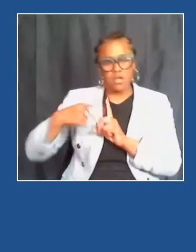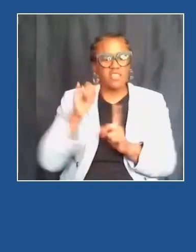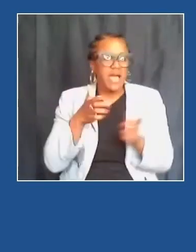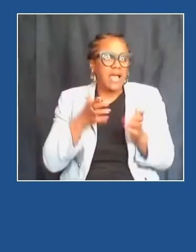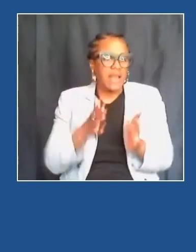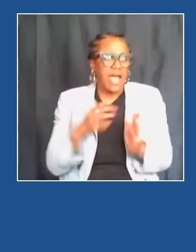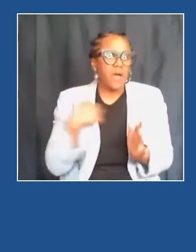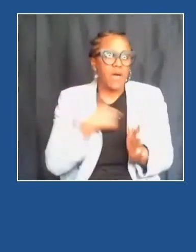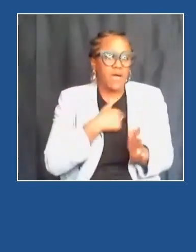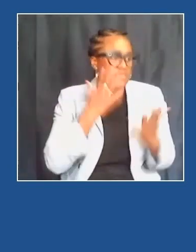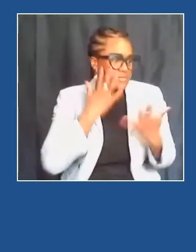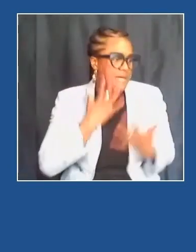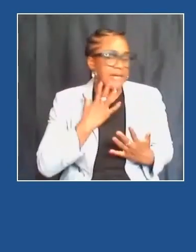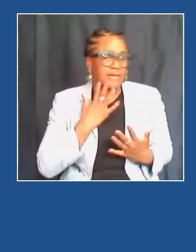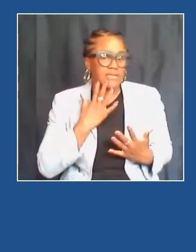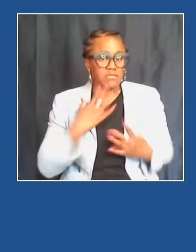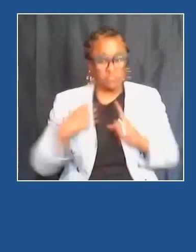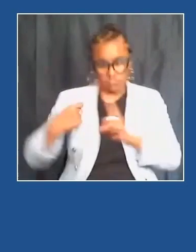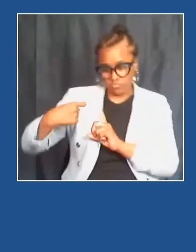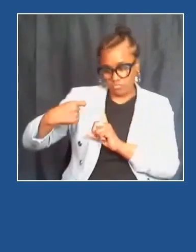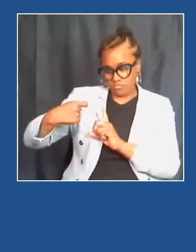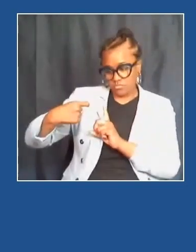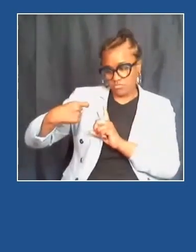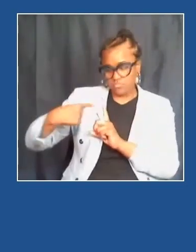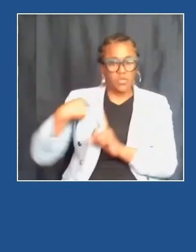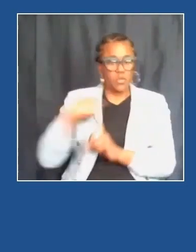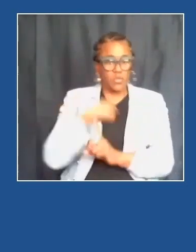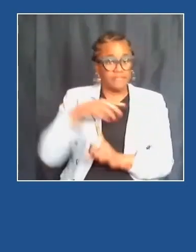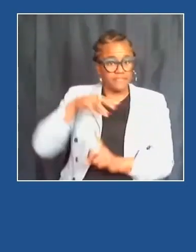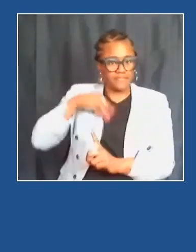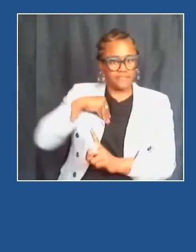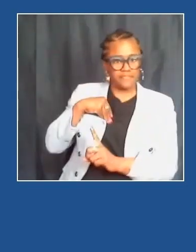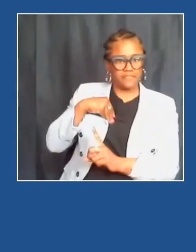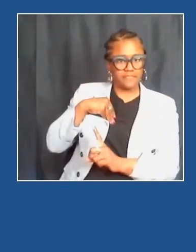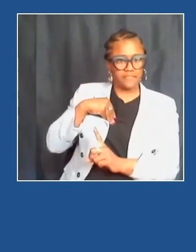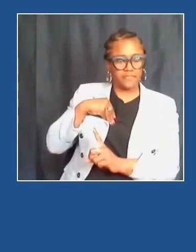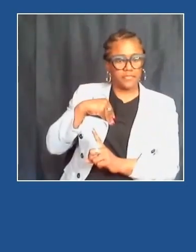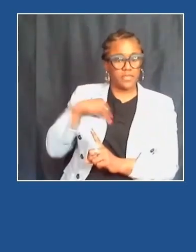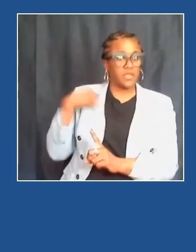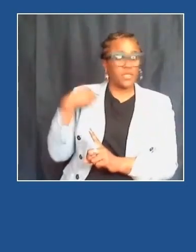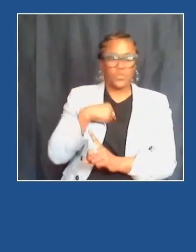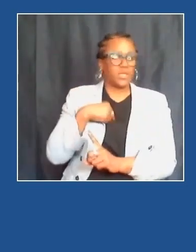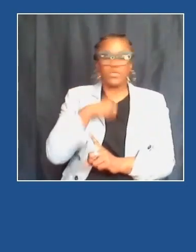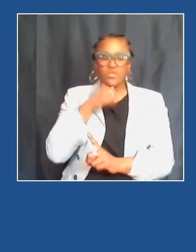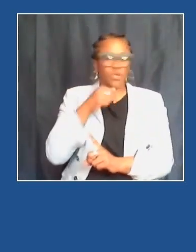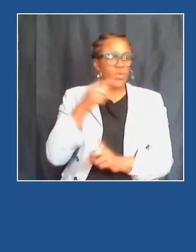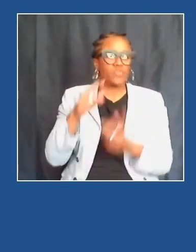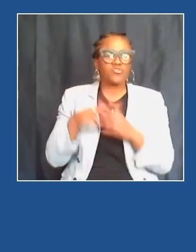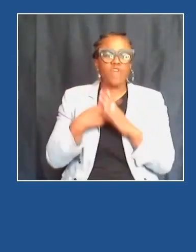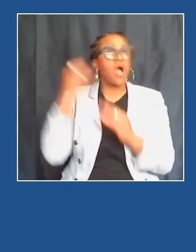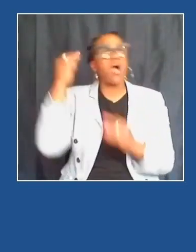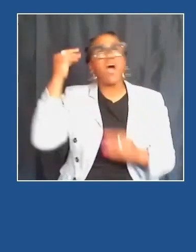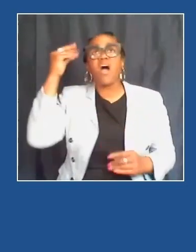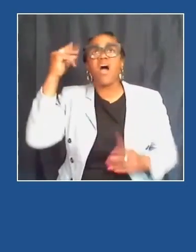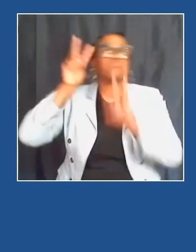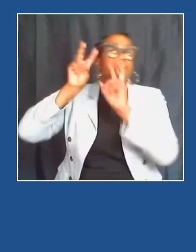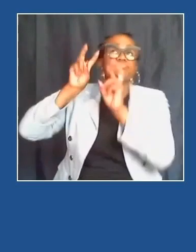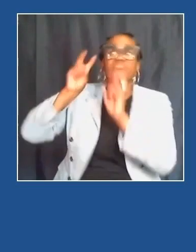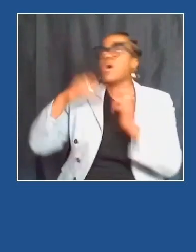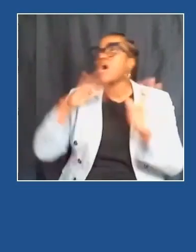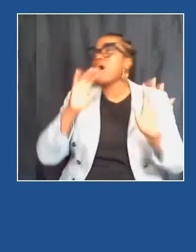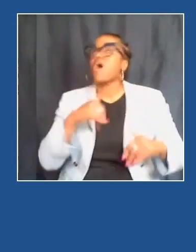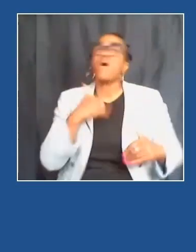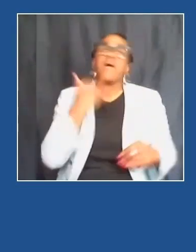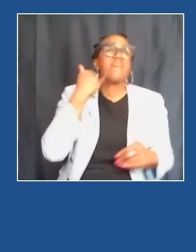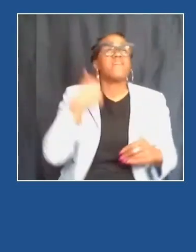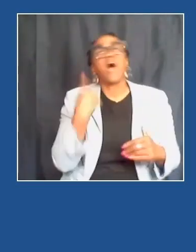ourselves the sadness. Starts with a cue, reality acceptance, no starting to think about it and analyze it. Oh, if only